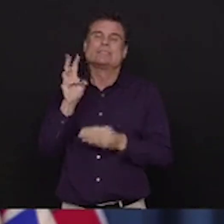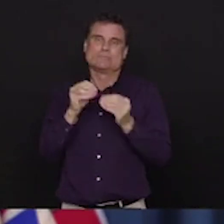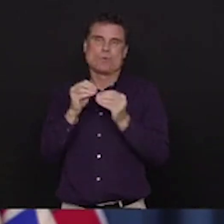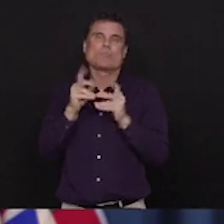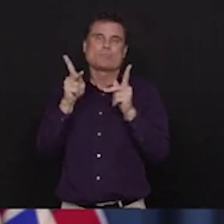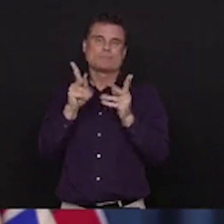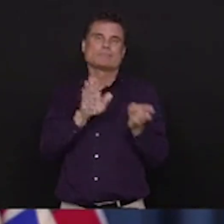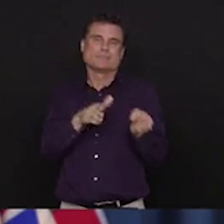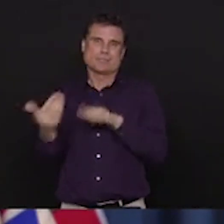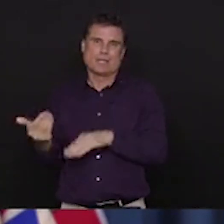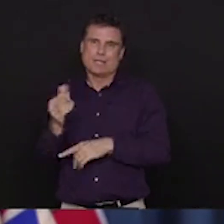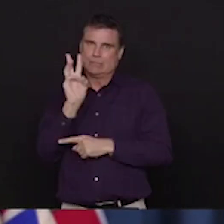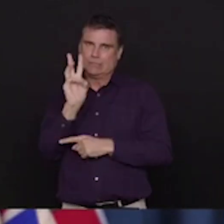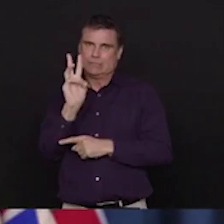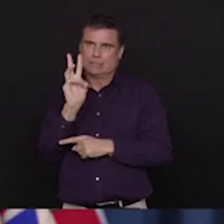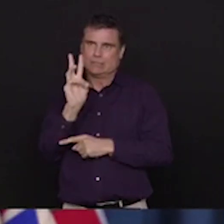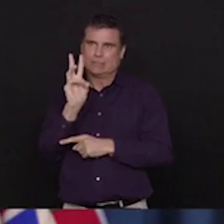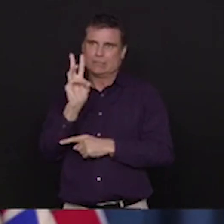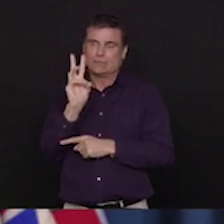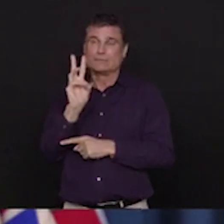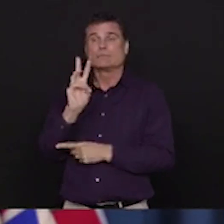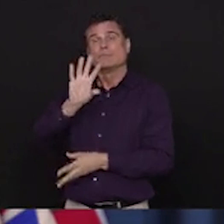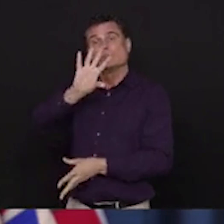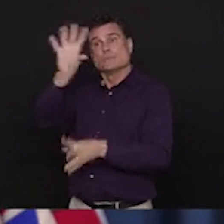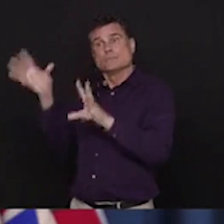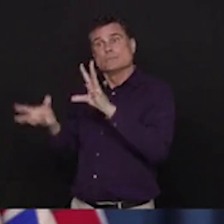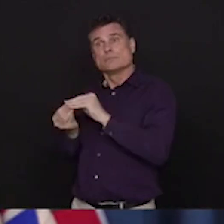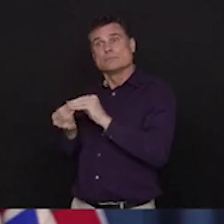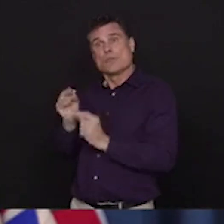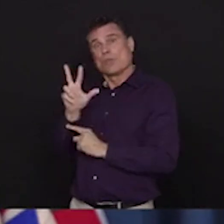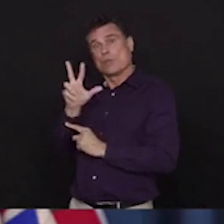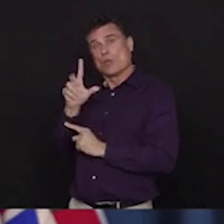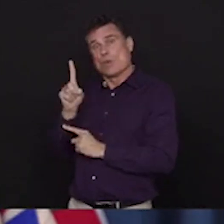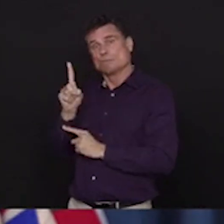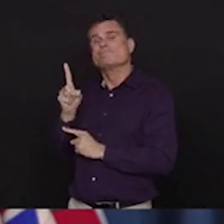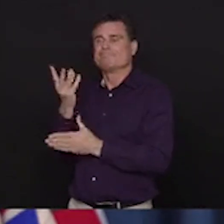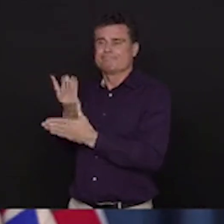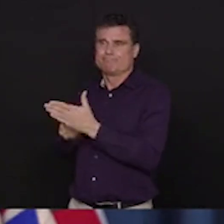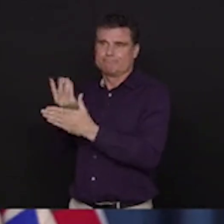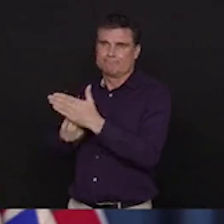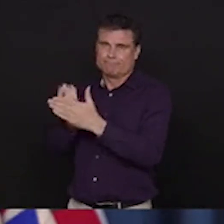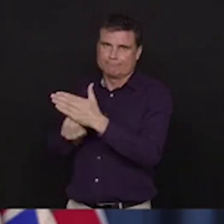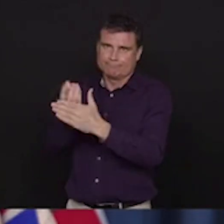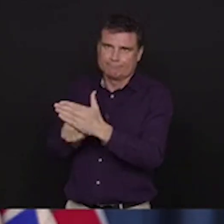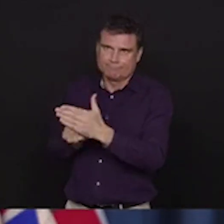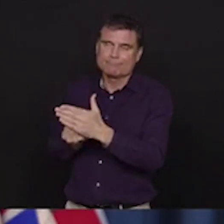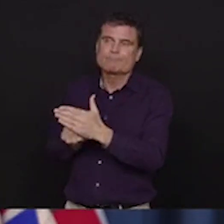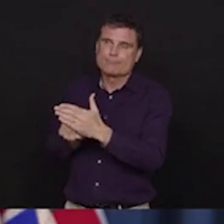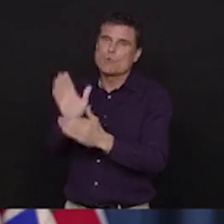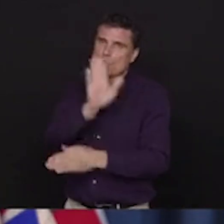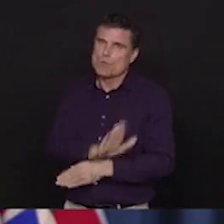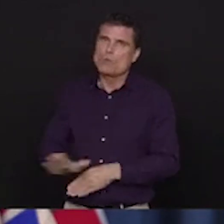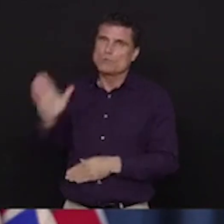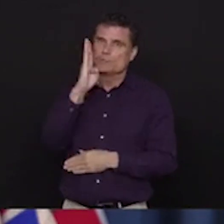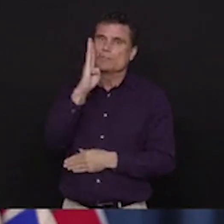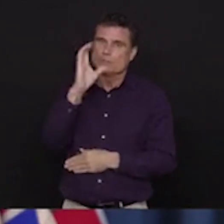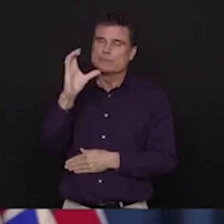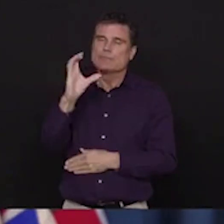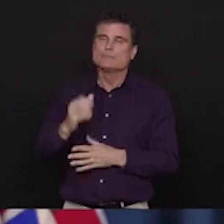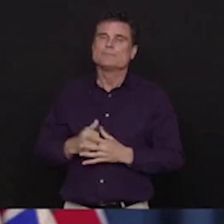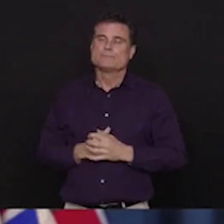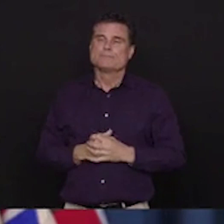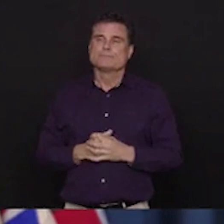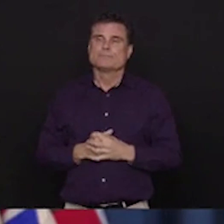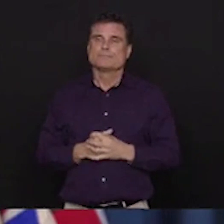people who have died to 31 here. That includes 3 additional